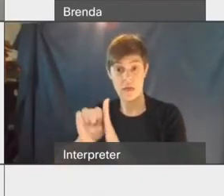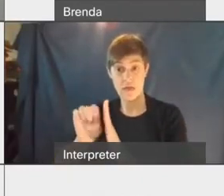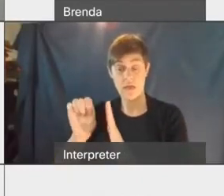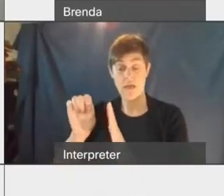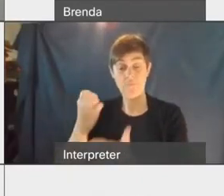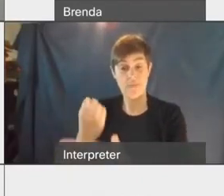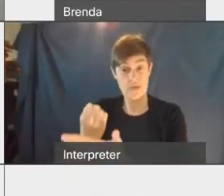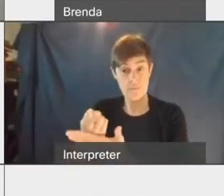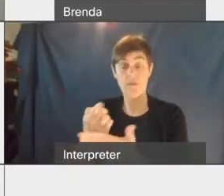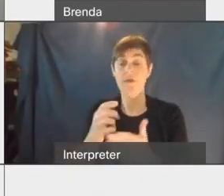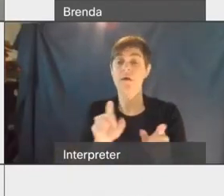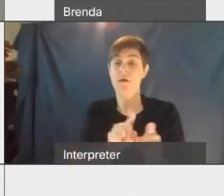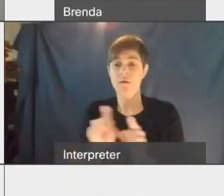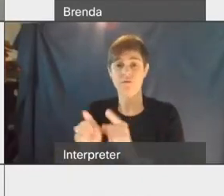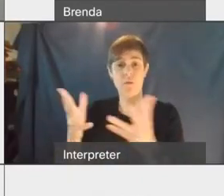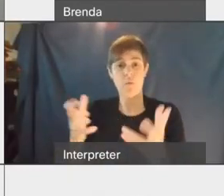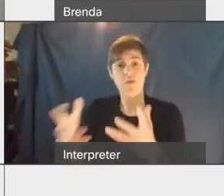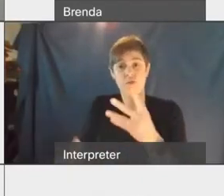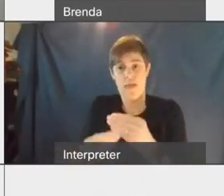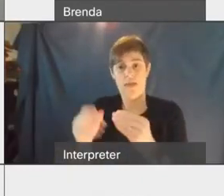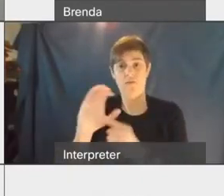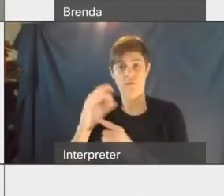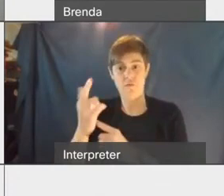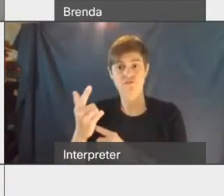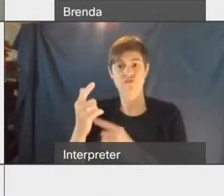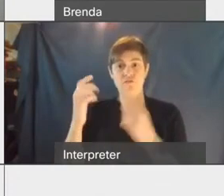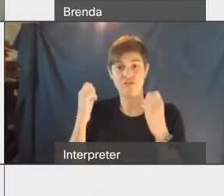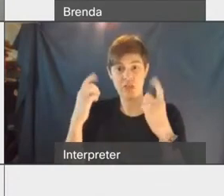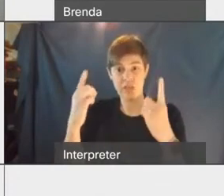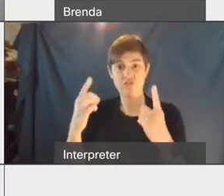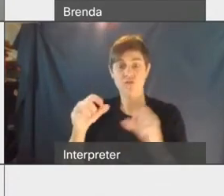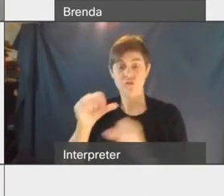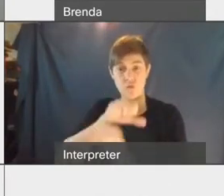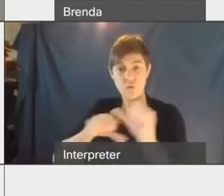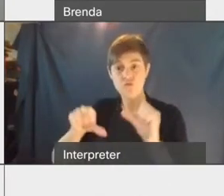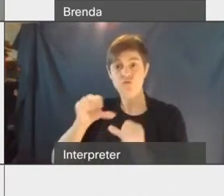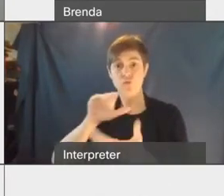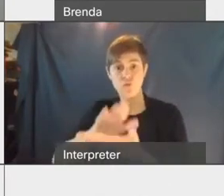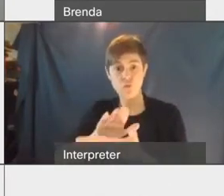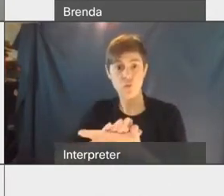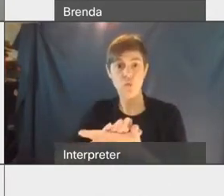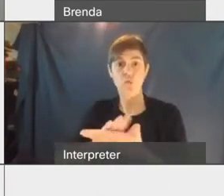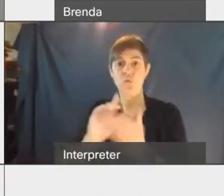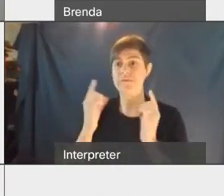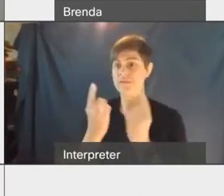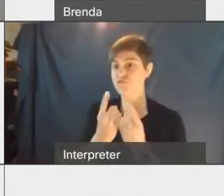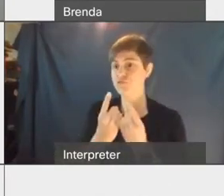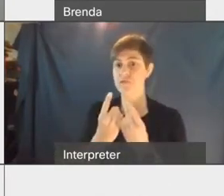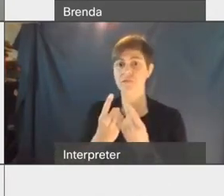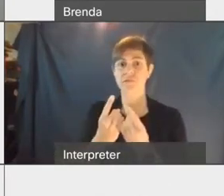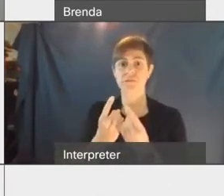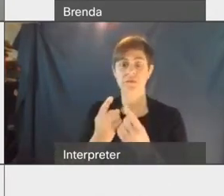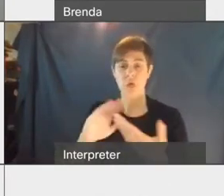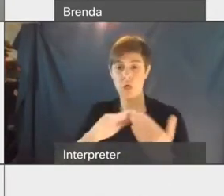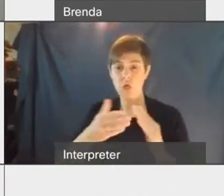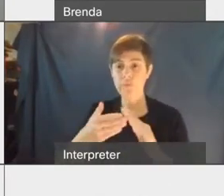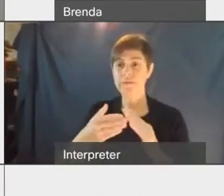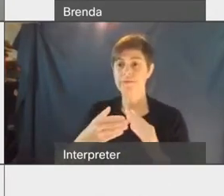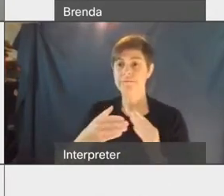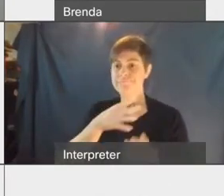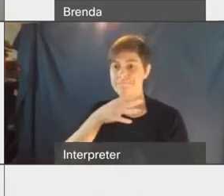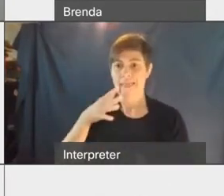educational, particularly for my district. Social, school districts, housing commonalities, urban, ag, and industrial,